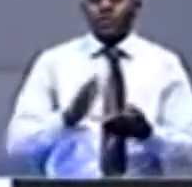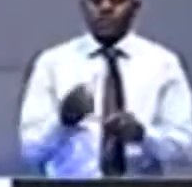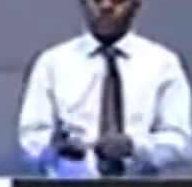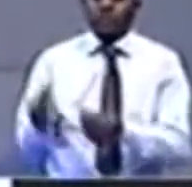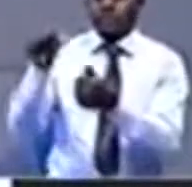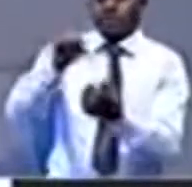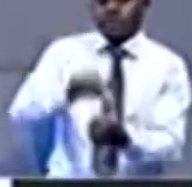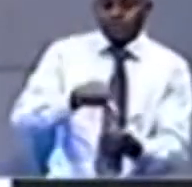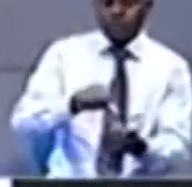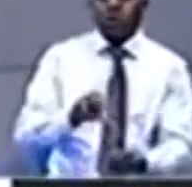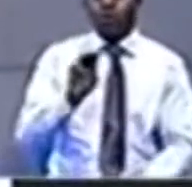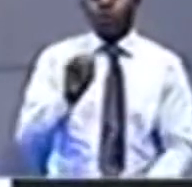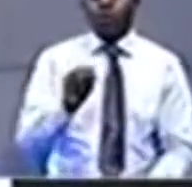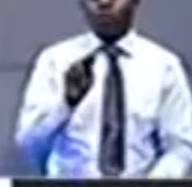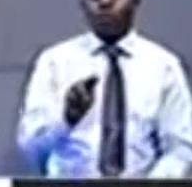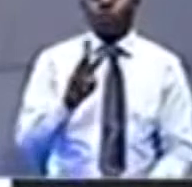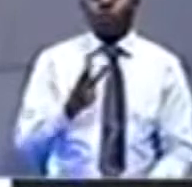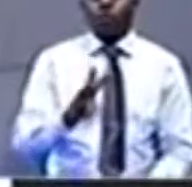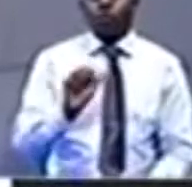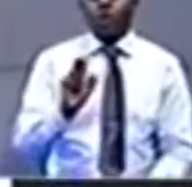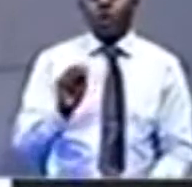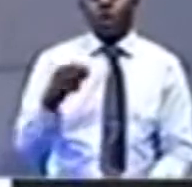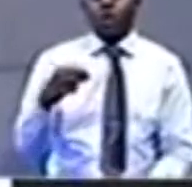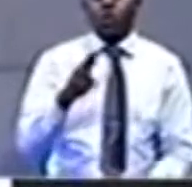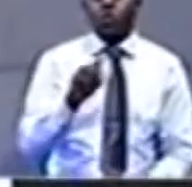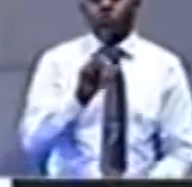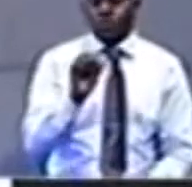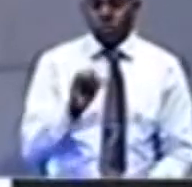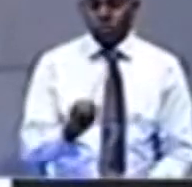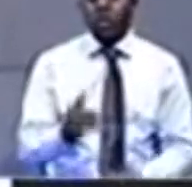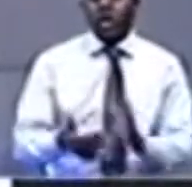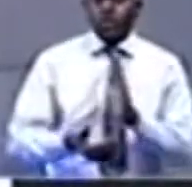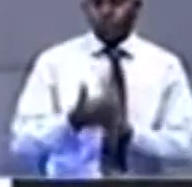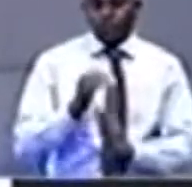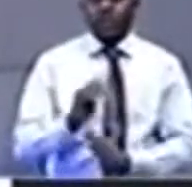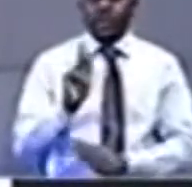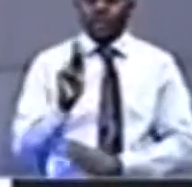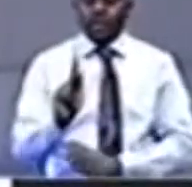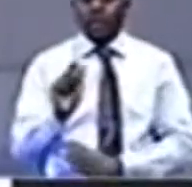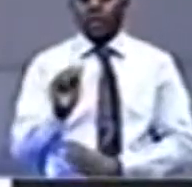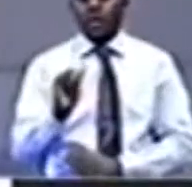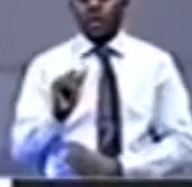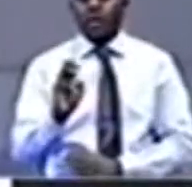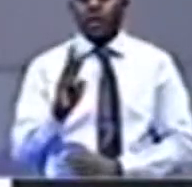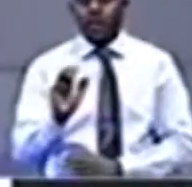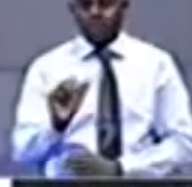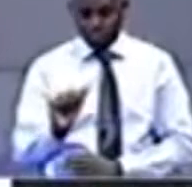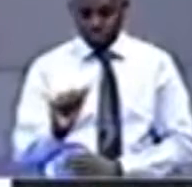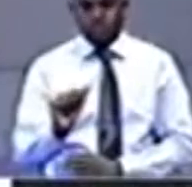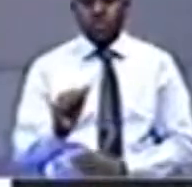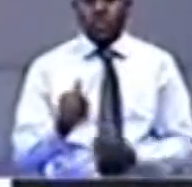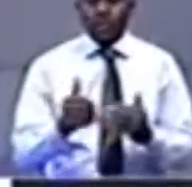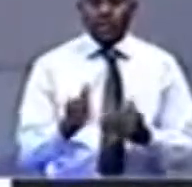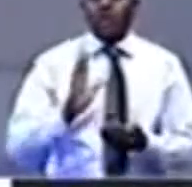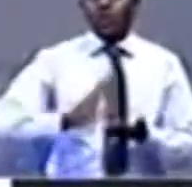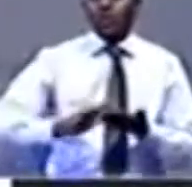William Paul Mwanguzi, famously known as Pastor Kiwedde. Professor Simeon Kayiwa of the Viwempe Revival asked his flock to